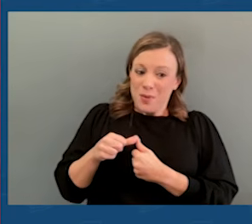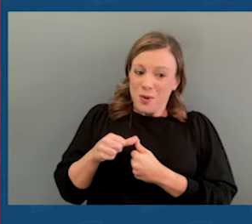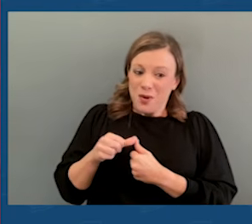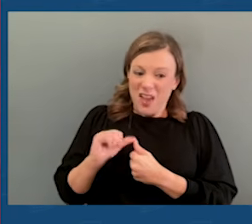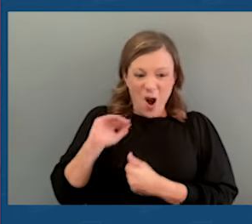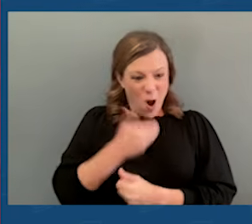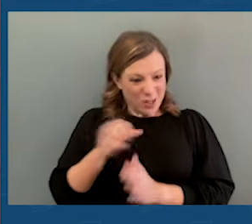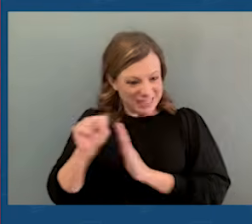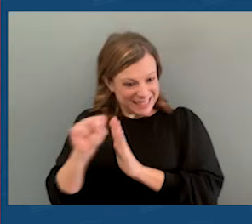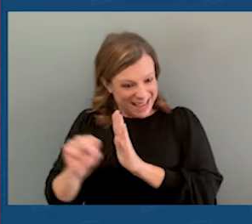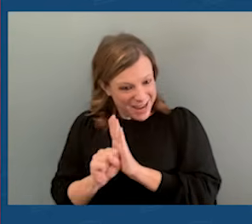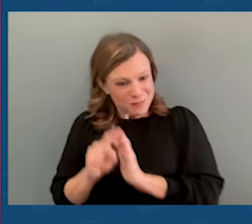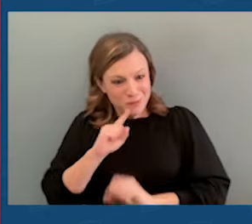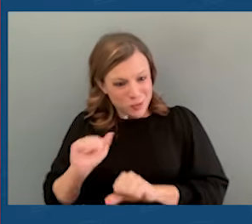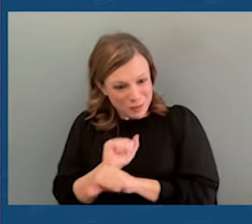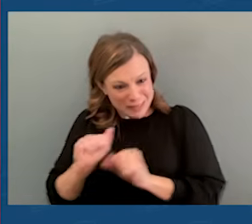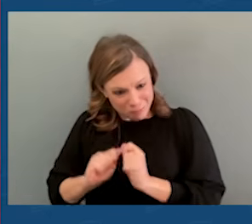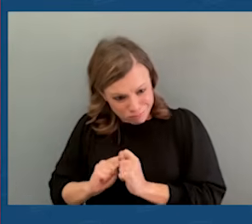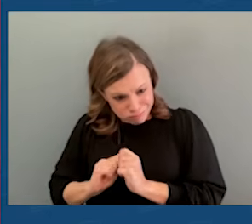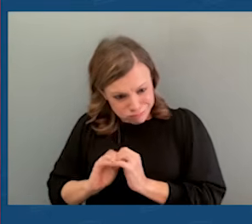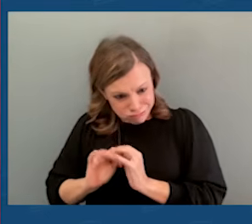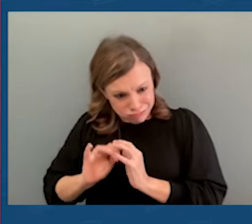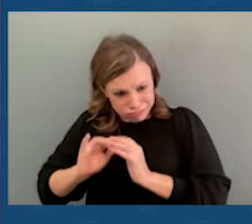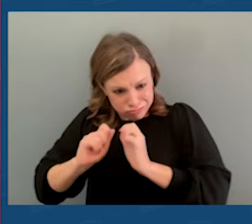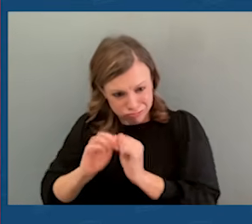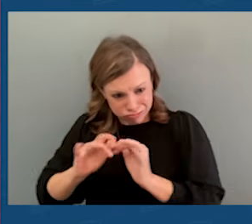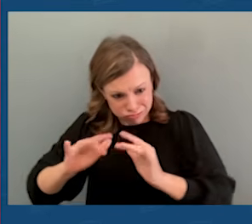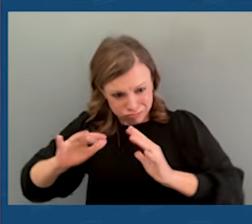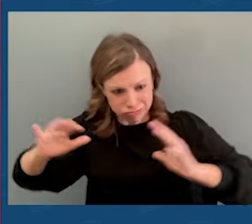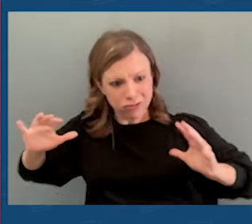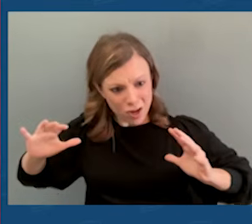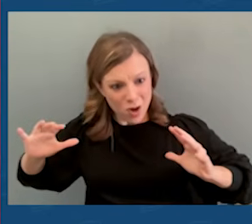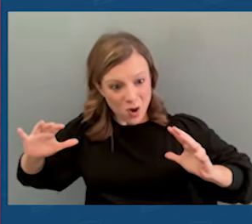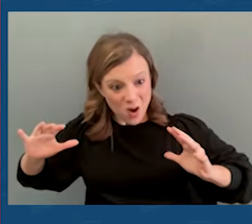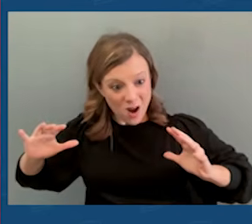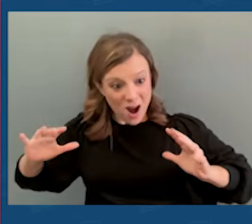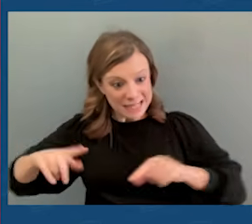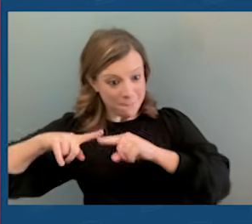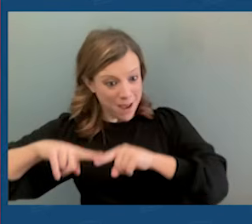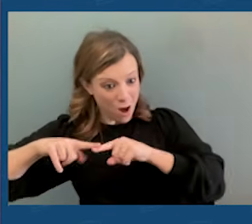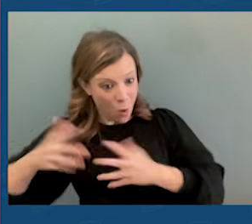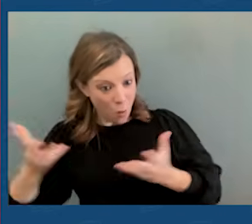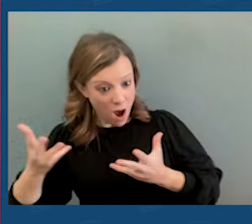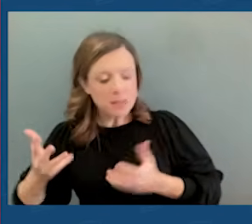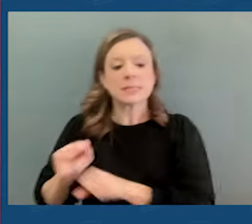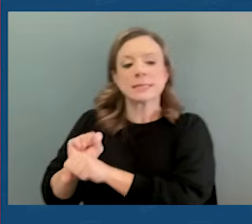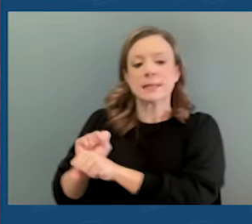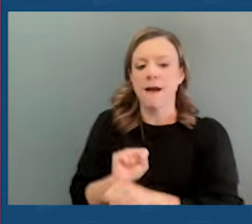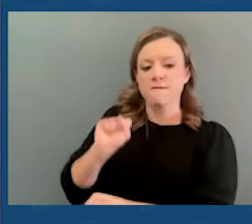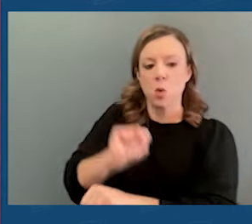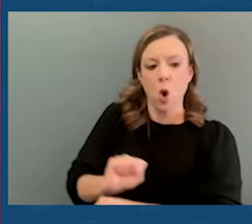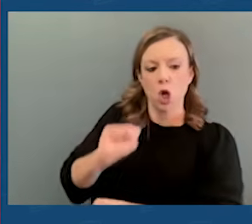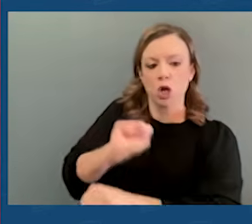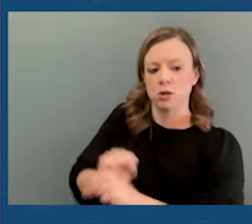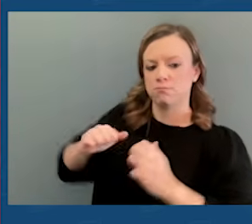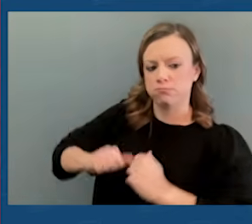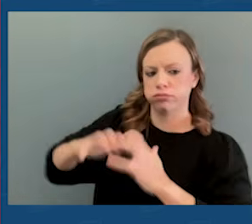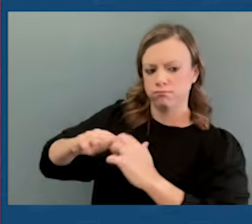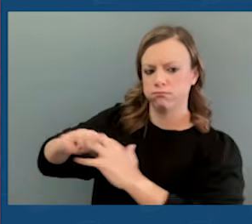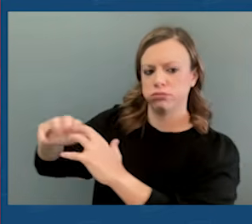slavery. It's not a beautiful story, but indeed it is the truth. In